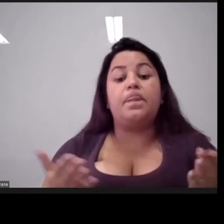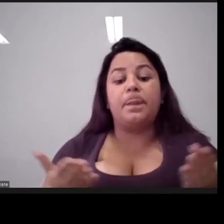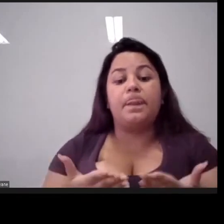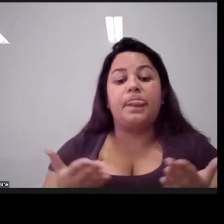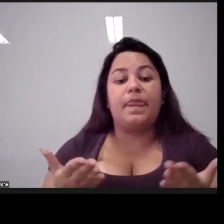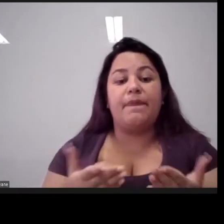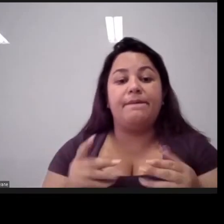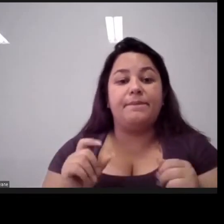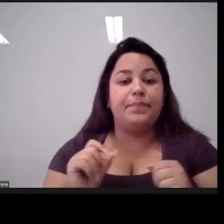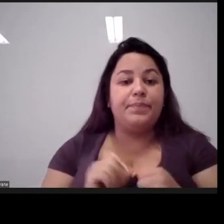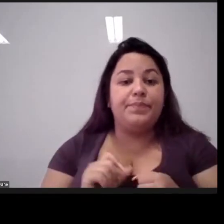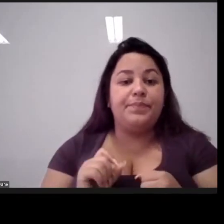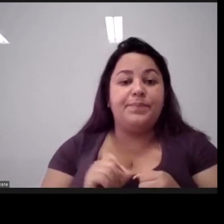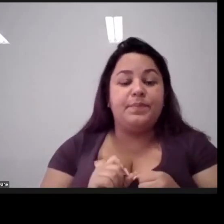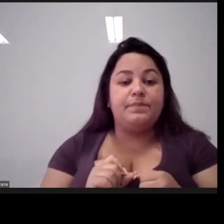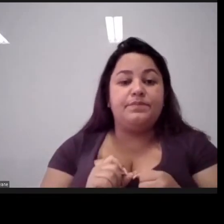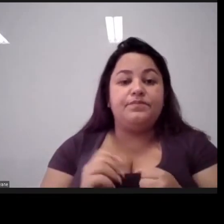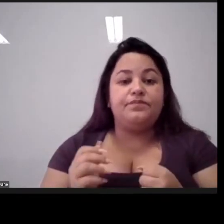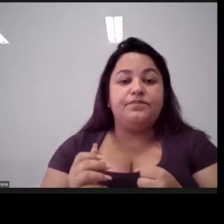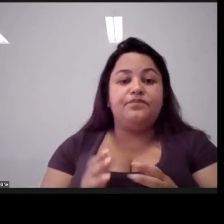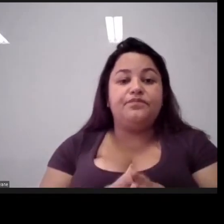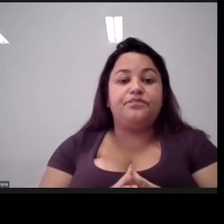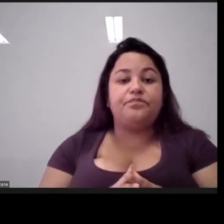it interesting. So